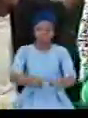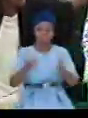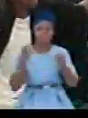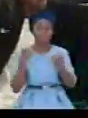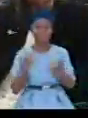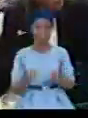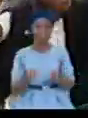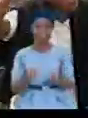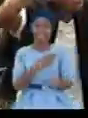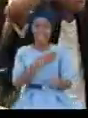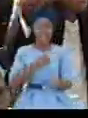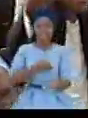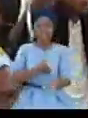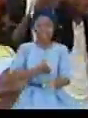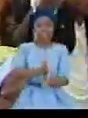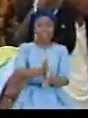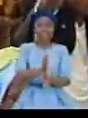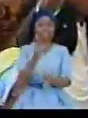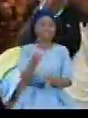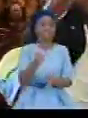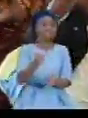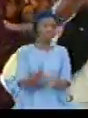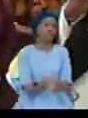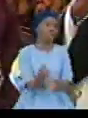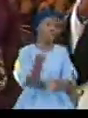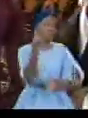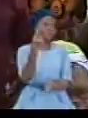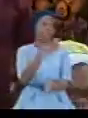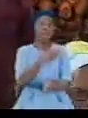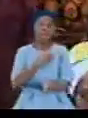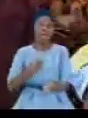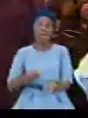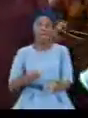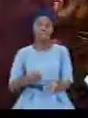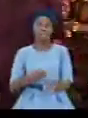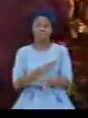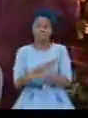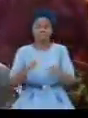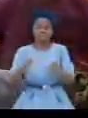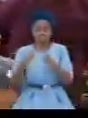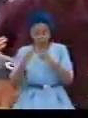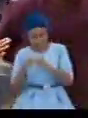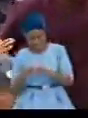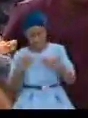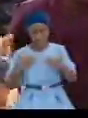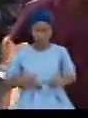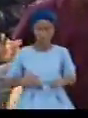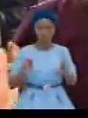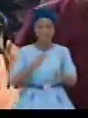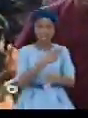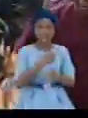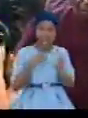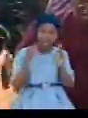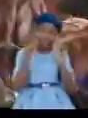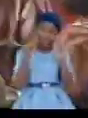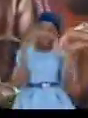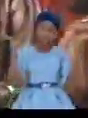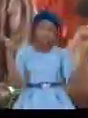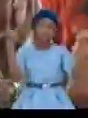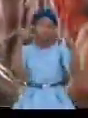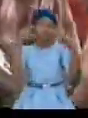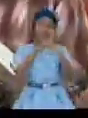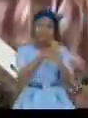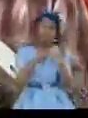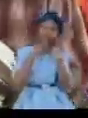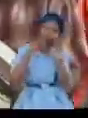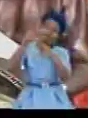and straighten yourself up and square your shoulders and look the enemy in the face and look the